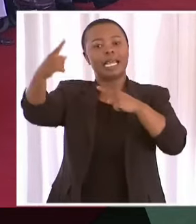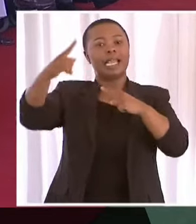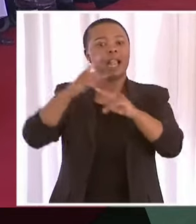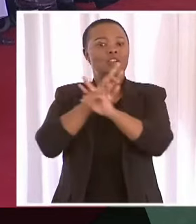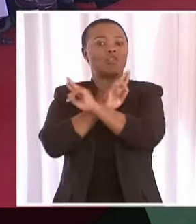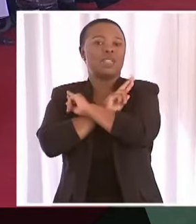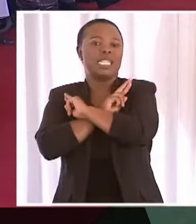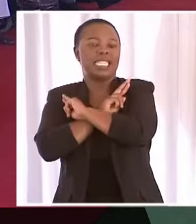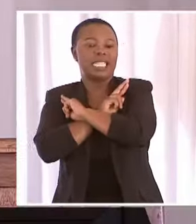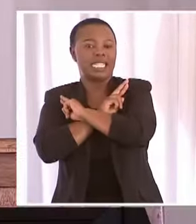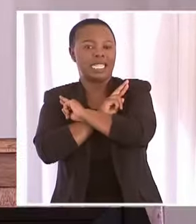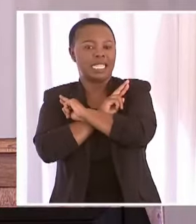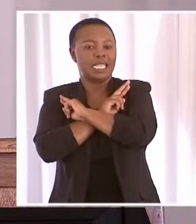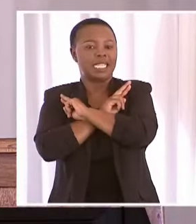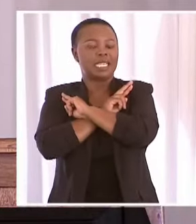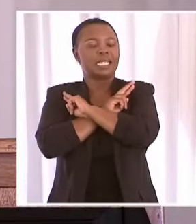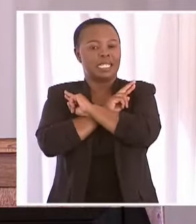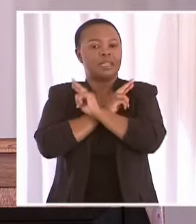a well-deserved one